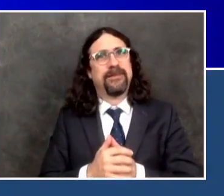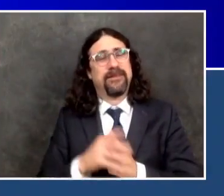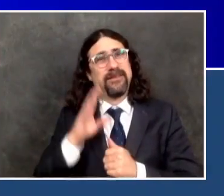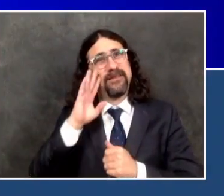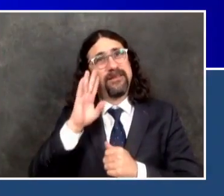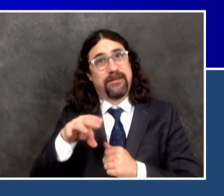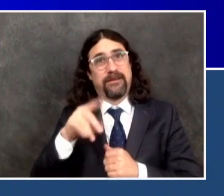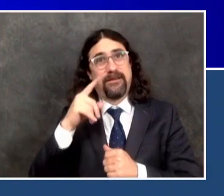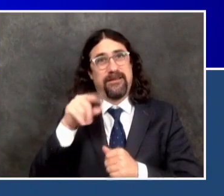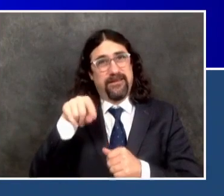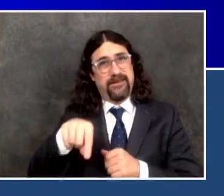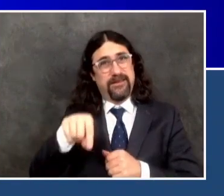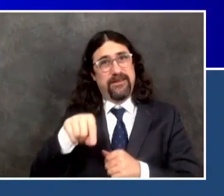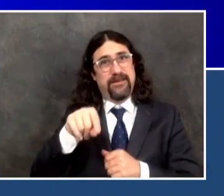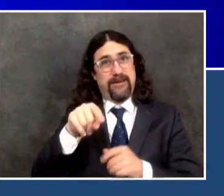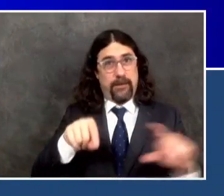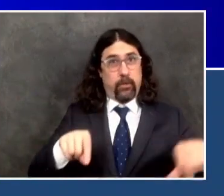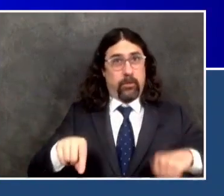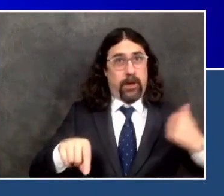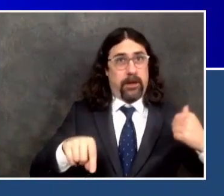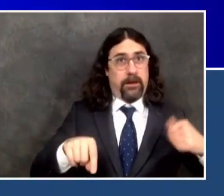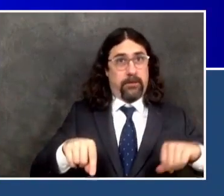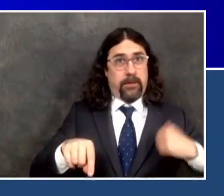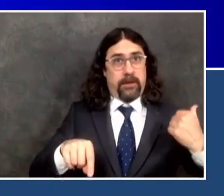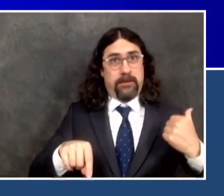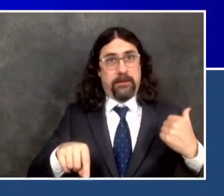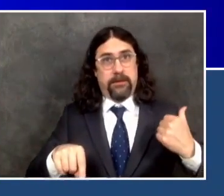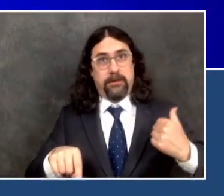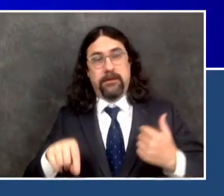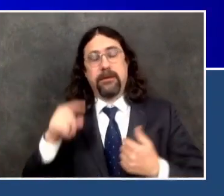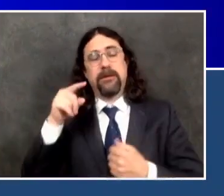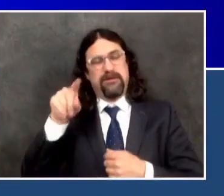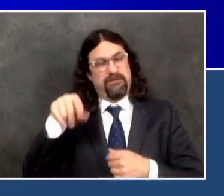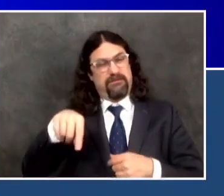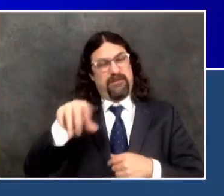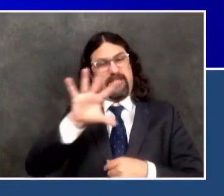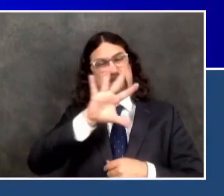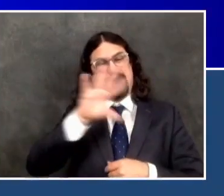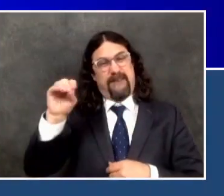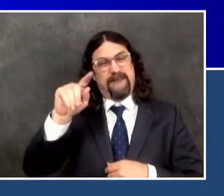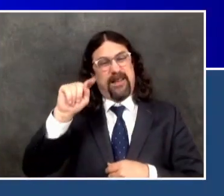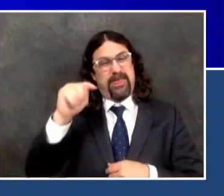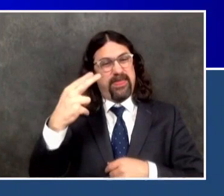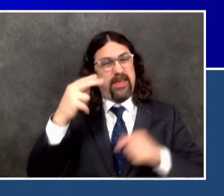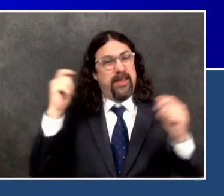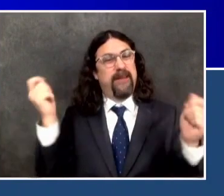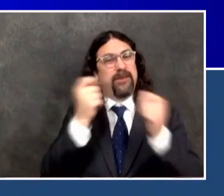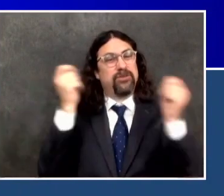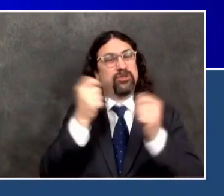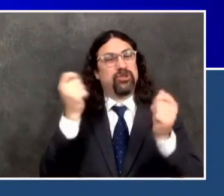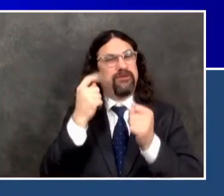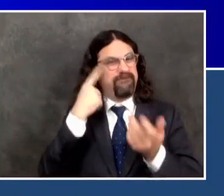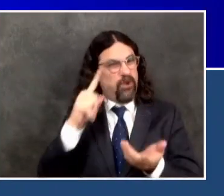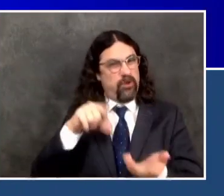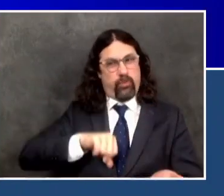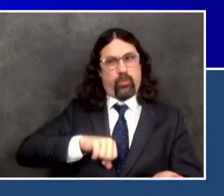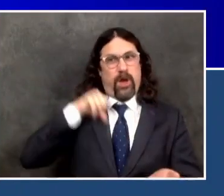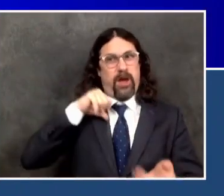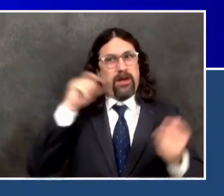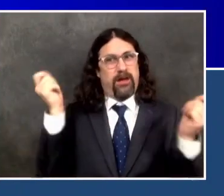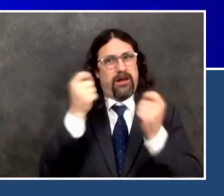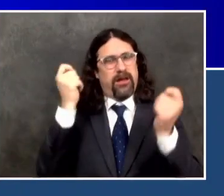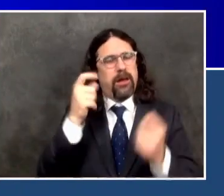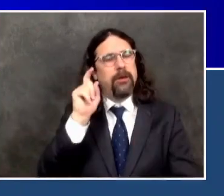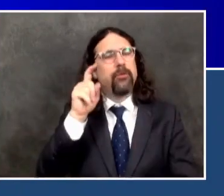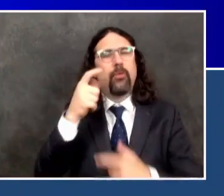is such an important part of the life of this city, but this year in particular was going to be something that